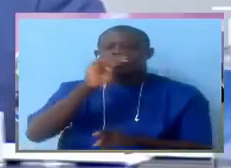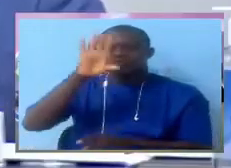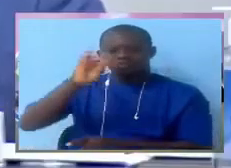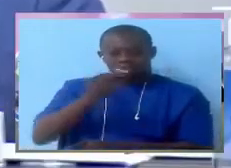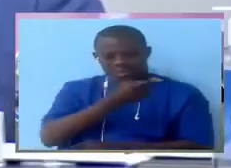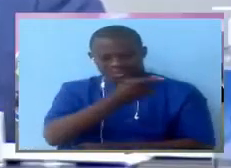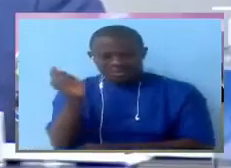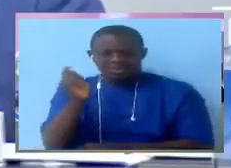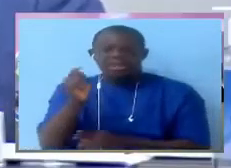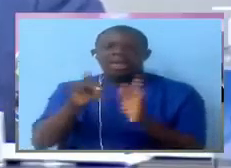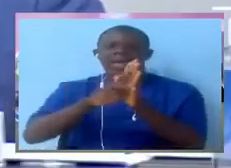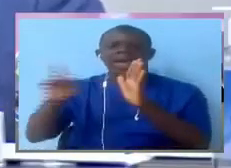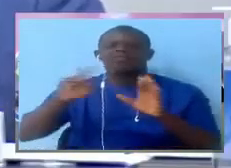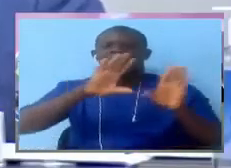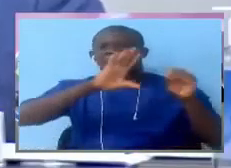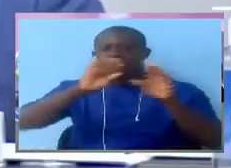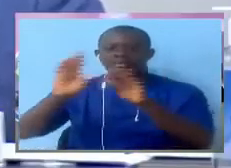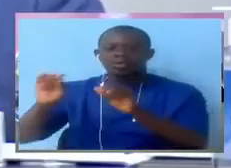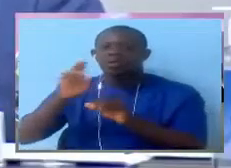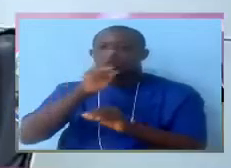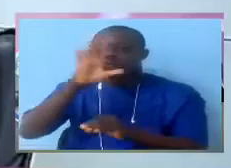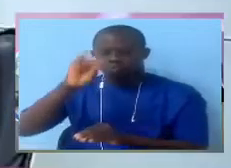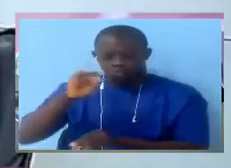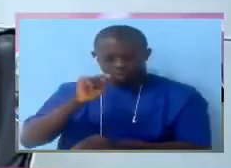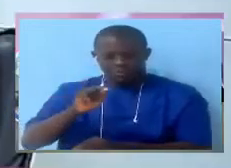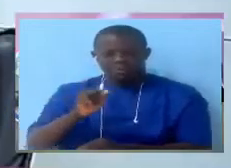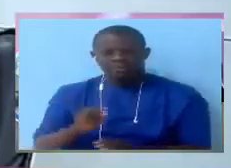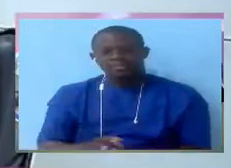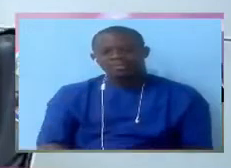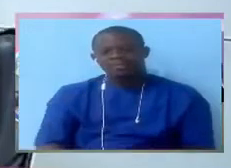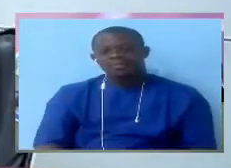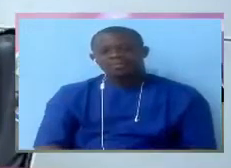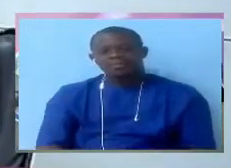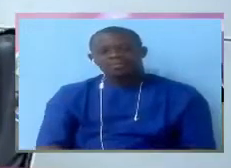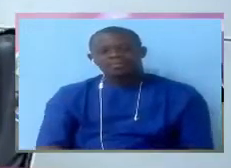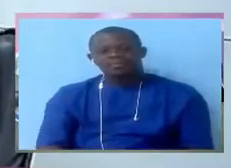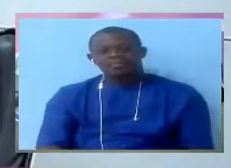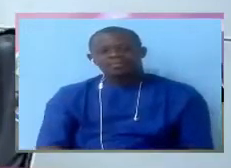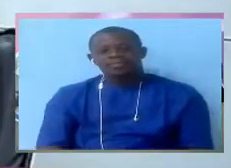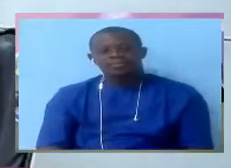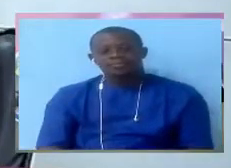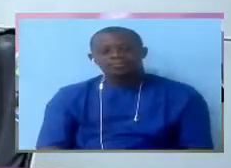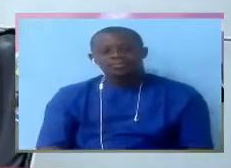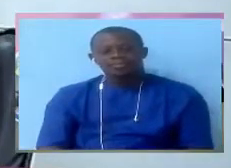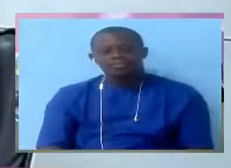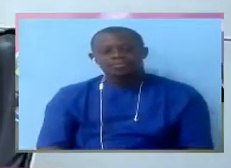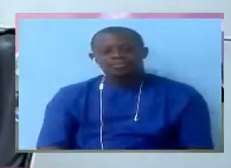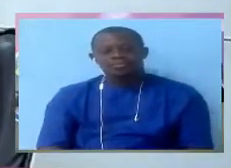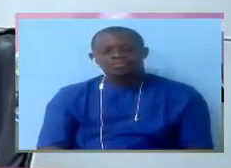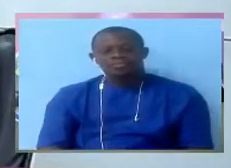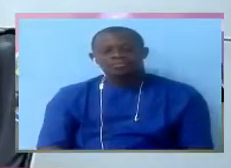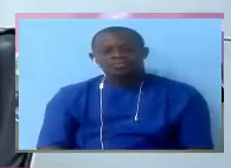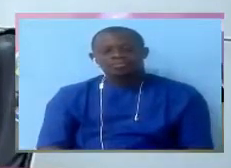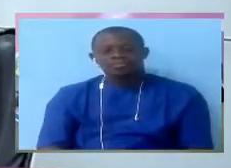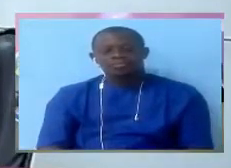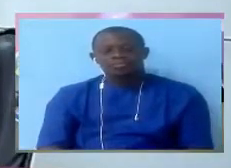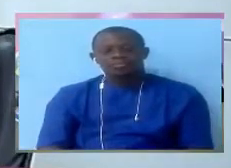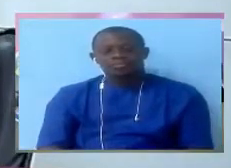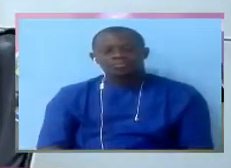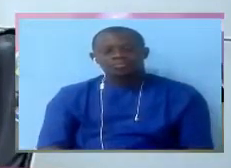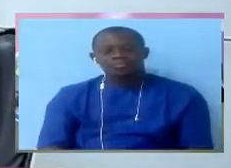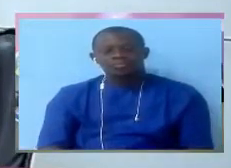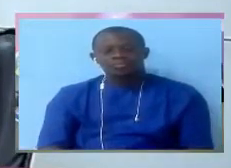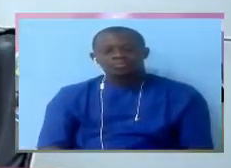those operations so fekene sentu ne ñan ak door da fa wara am ñan ñoko def wa amna am nga